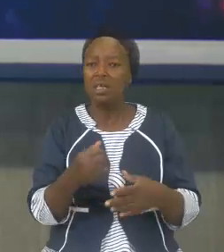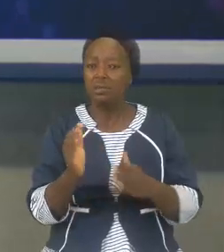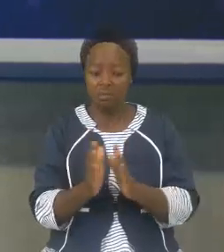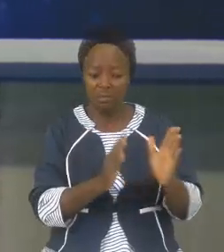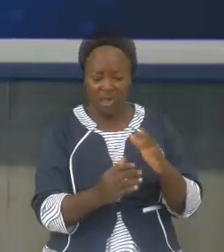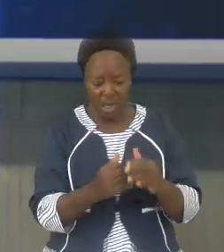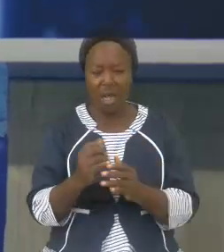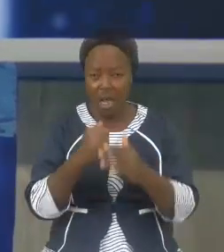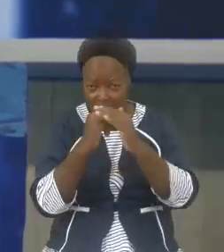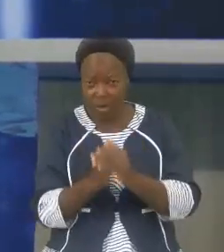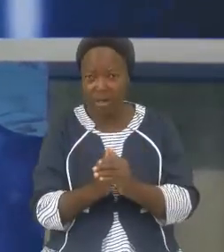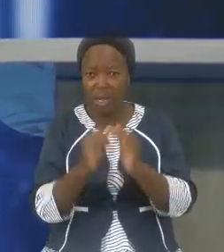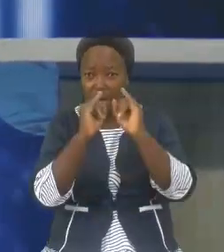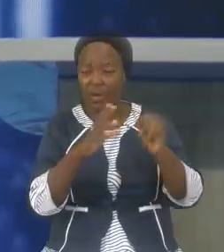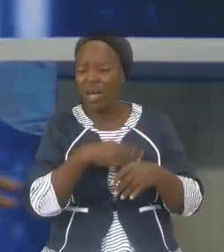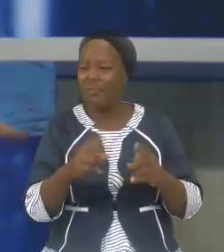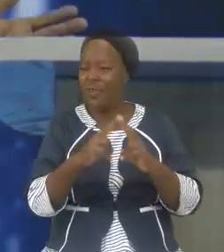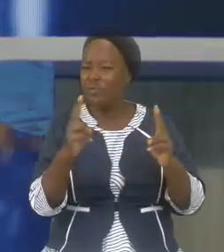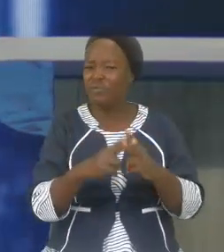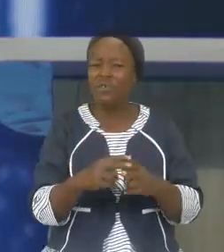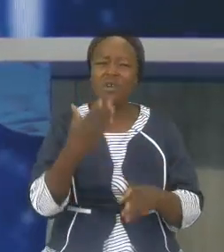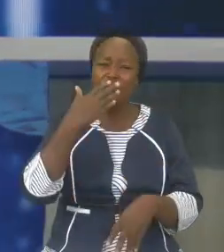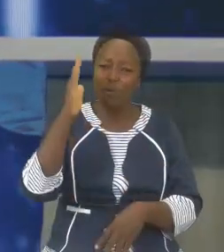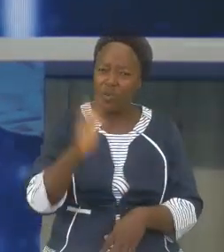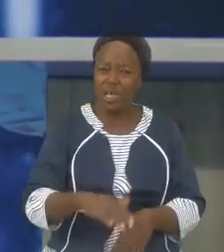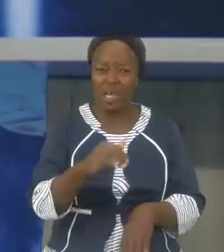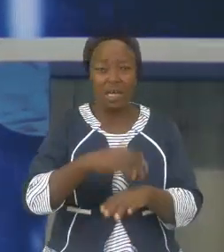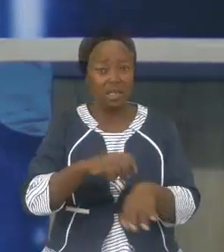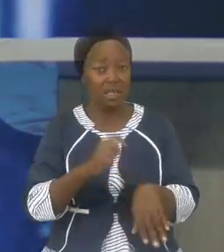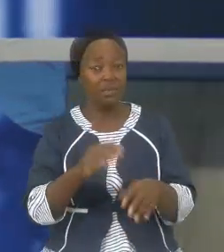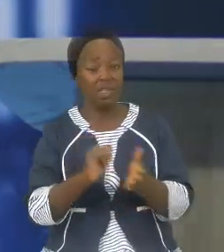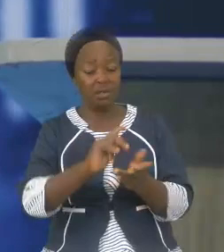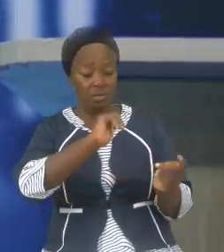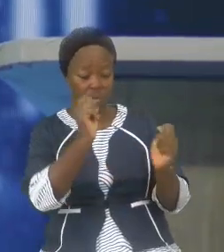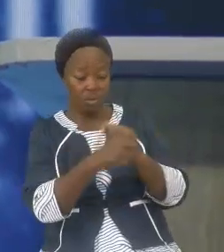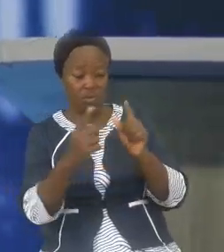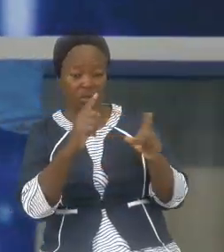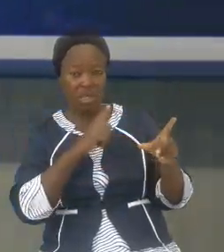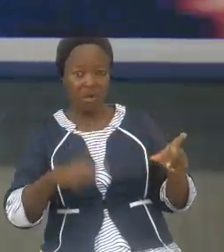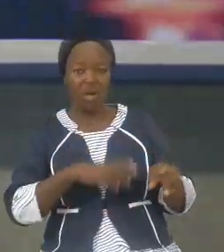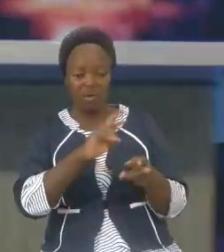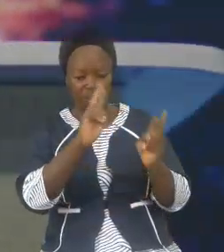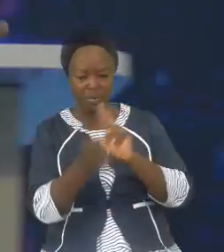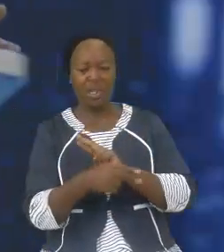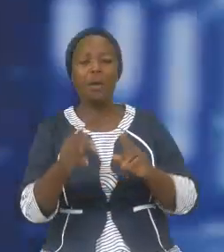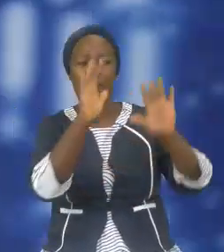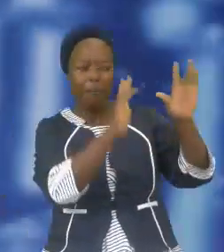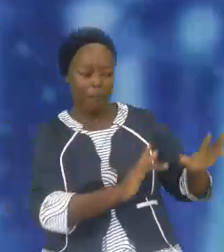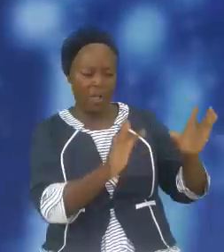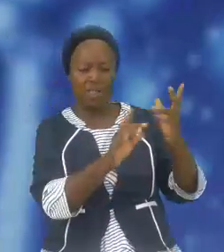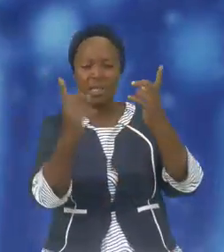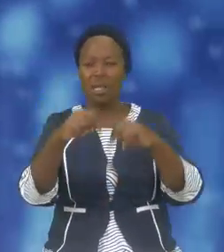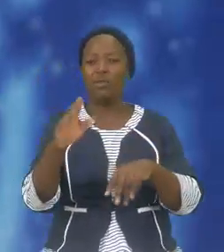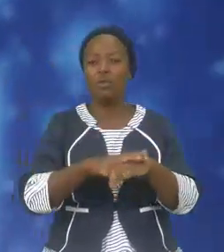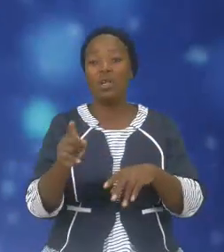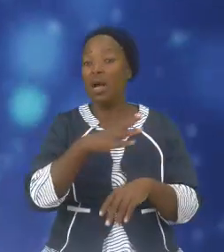cruel, at the time when he turned to the Lord and repented, mercy came upon him. Mercy is